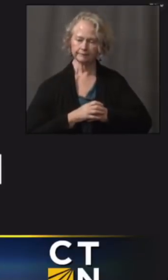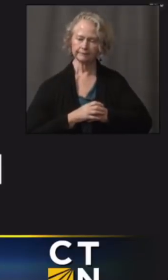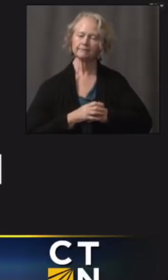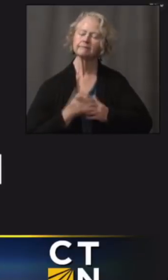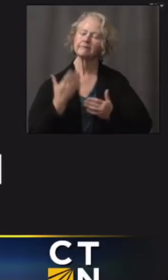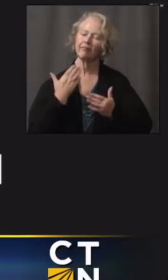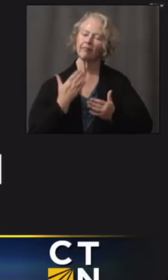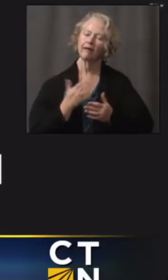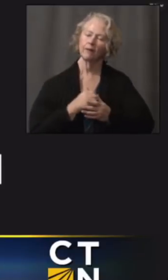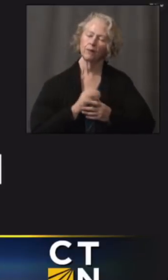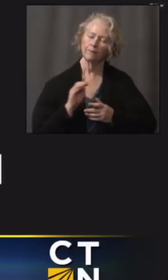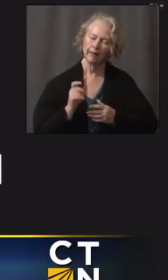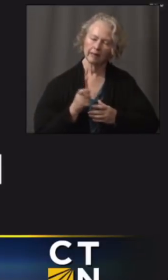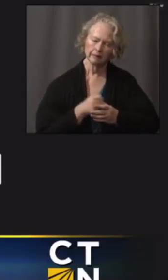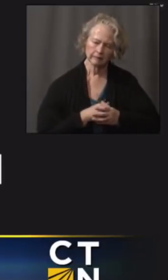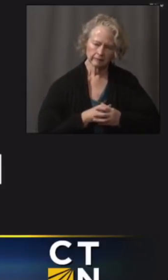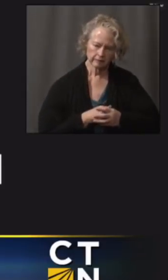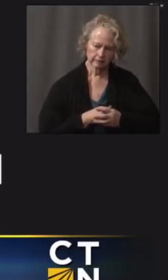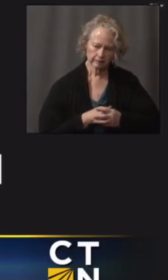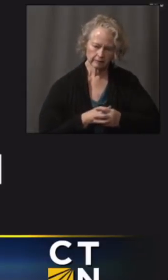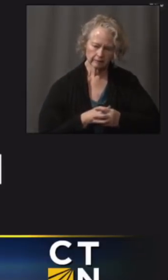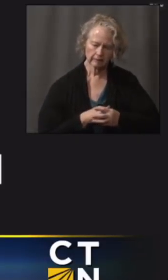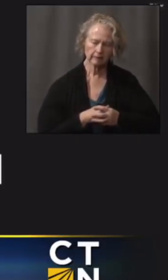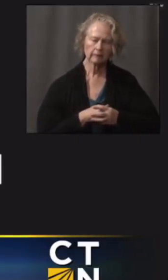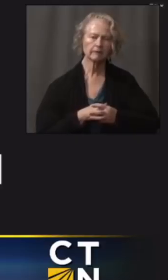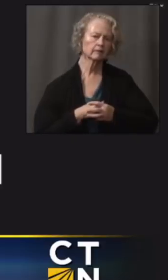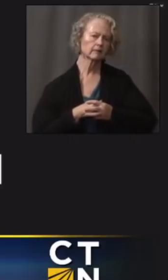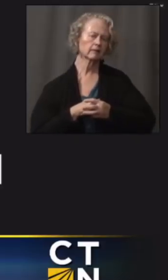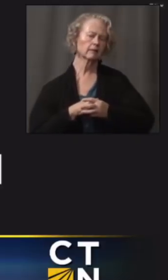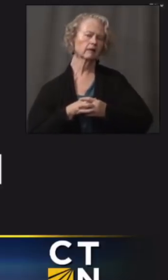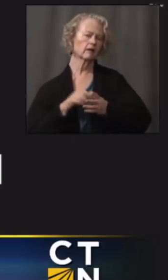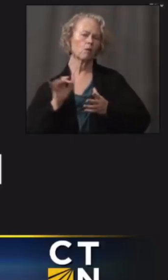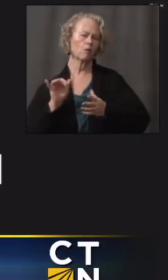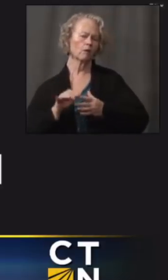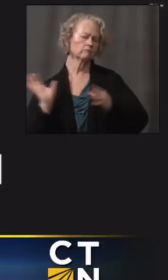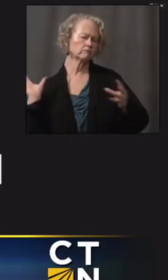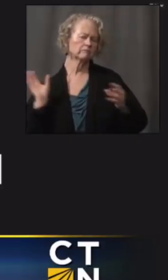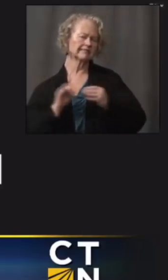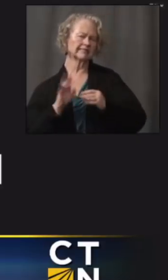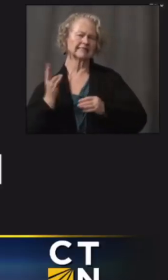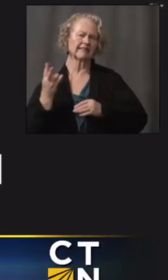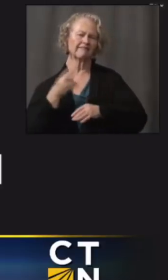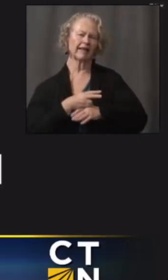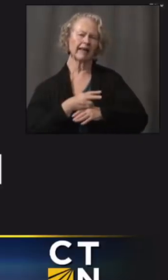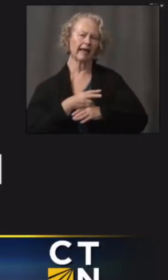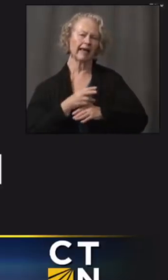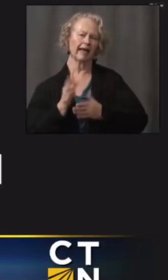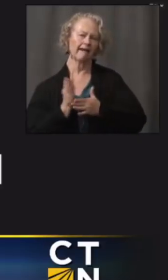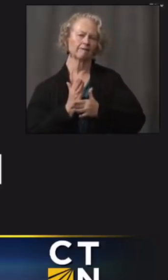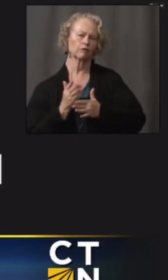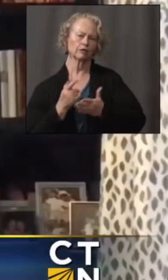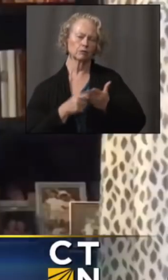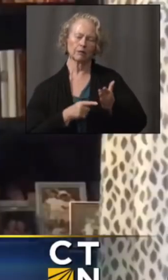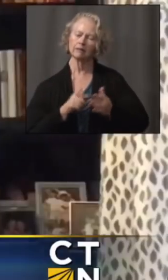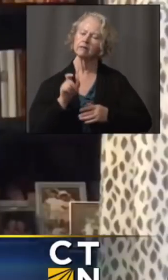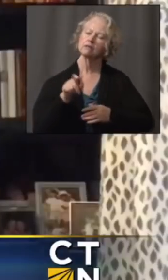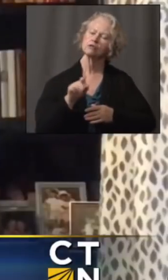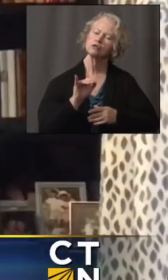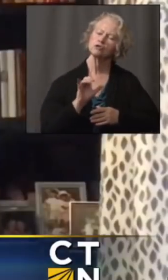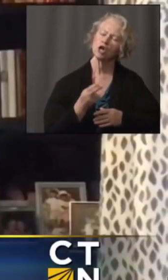Thanks, Max. Governor, what is our 7-day rolling average at this point? What is that,